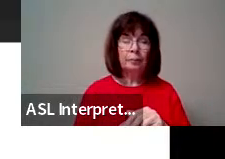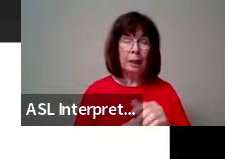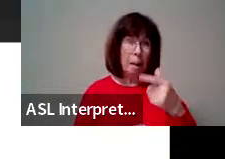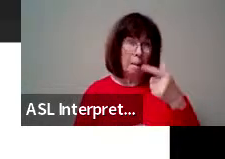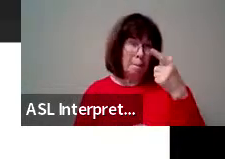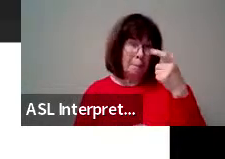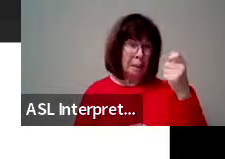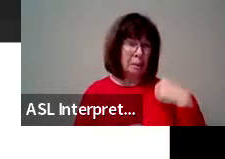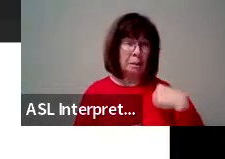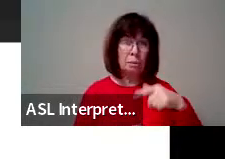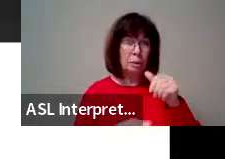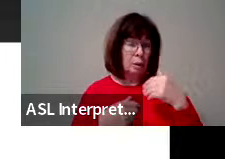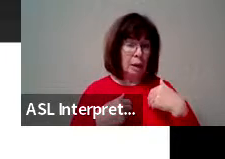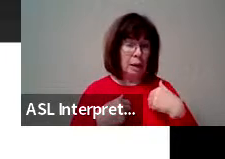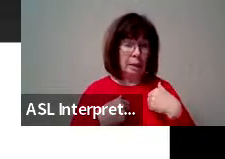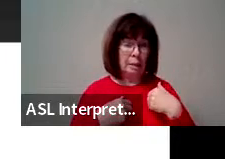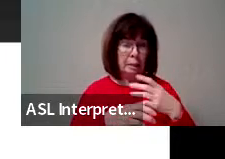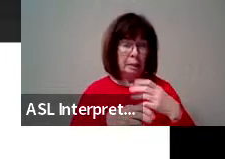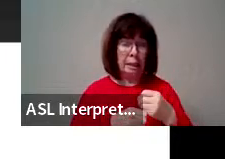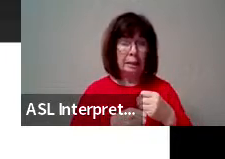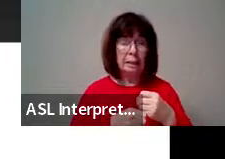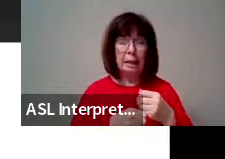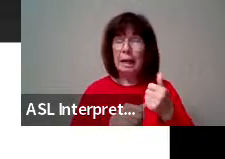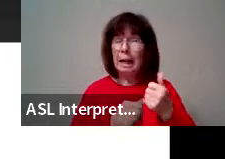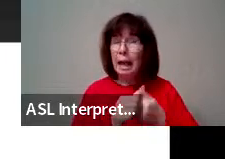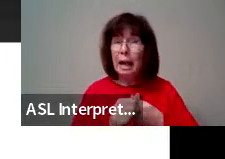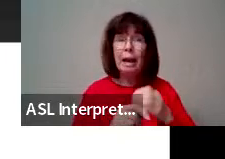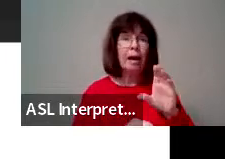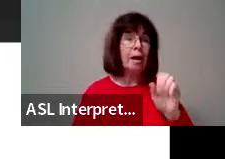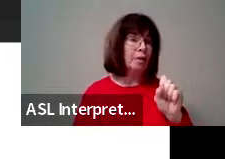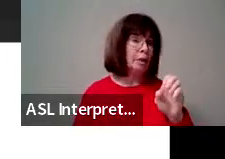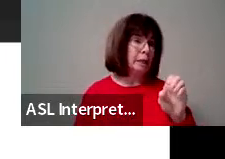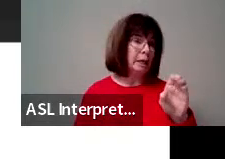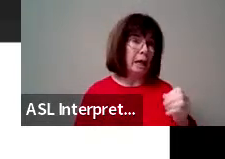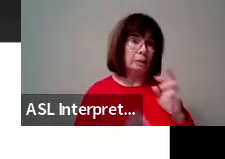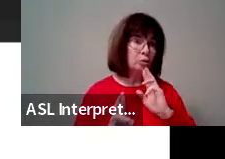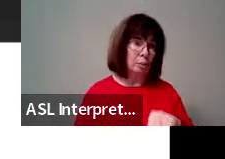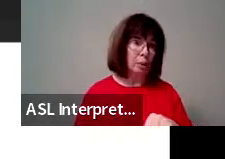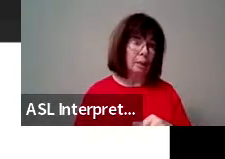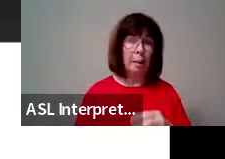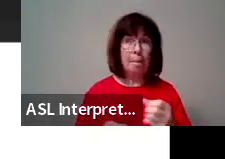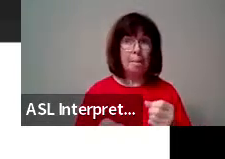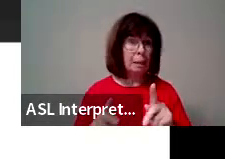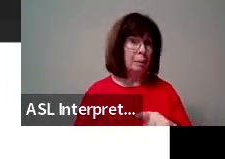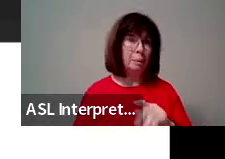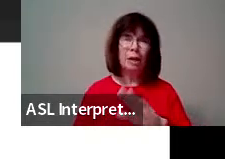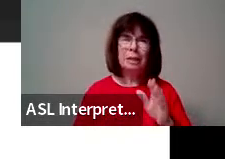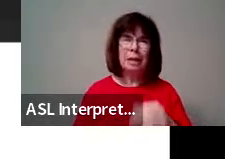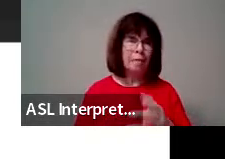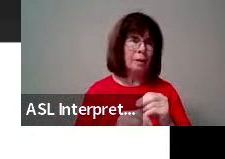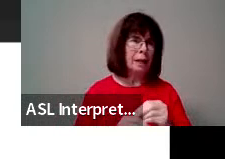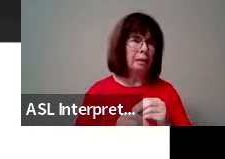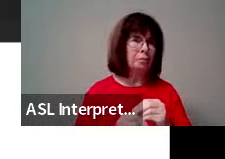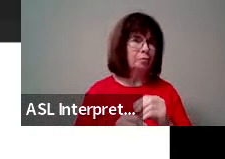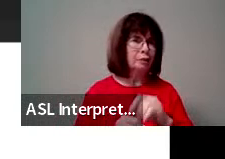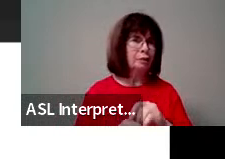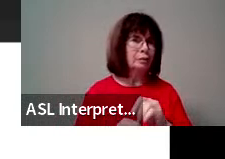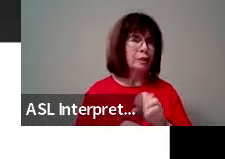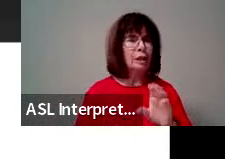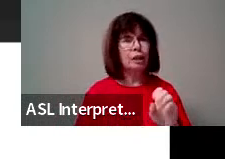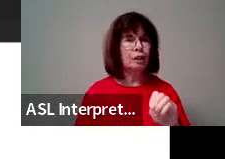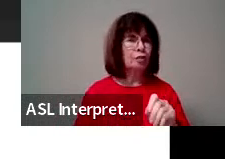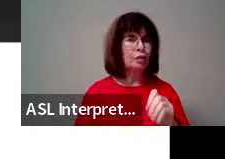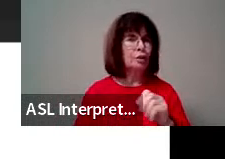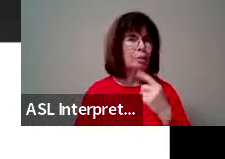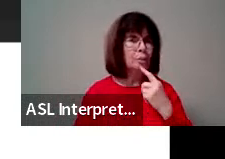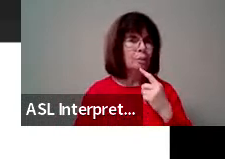we don't get every case reported to us, and there are many people who are never diagnosed, we look at other metrics. So we also look